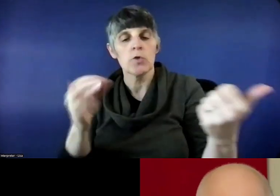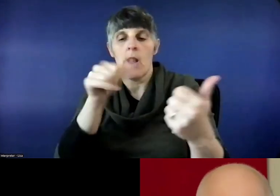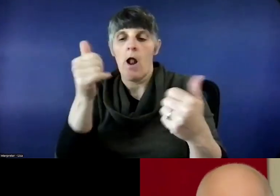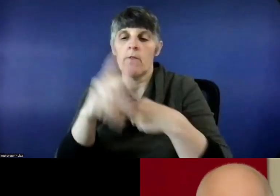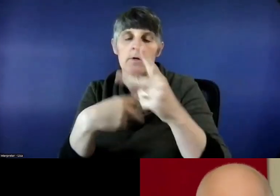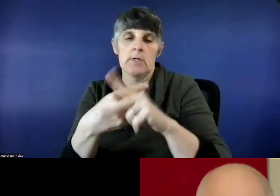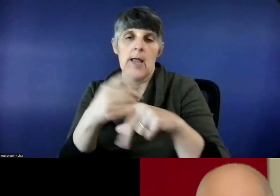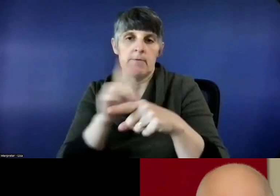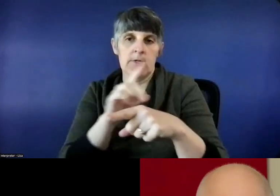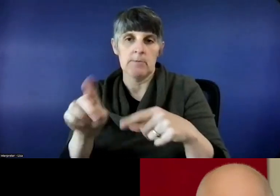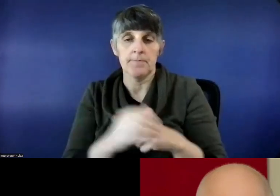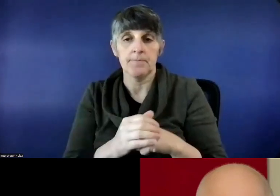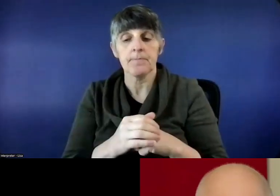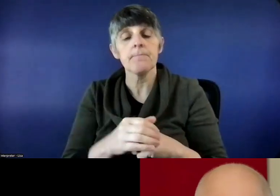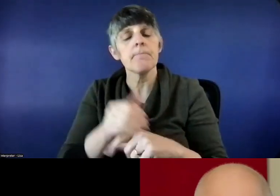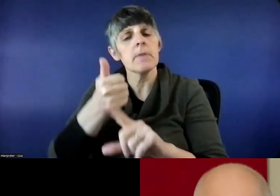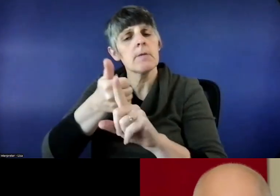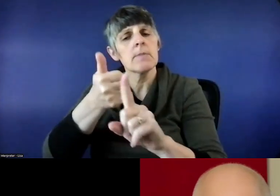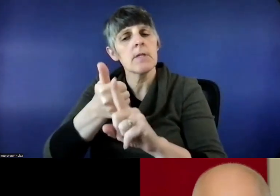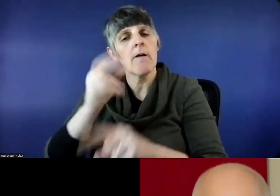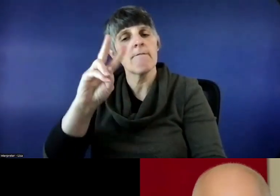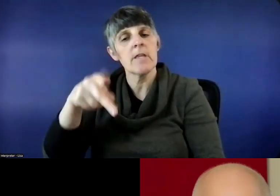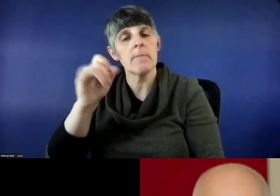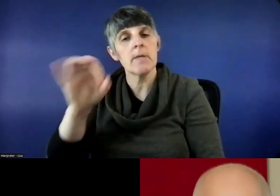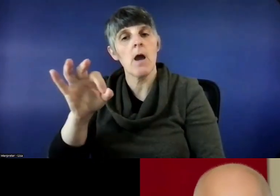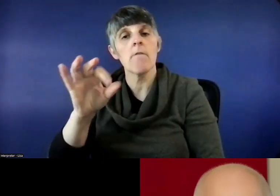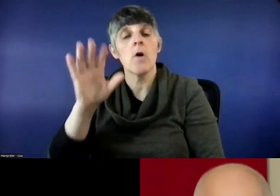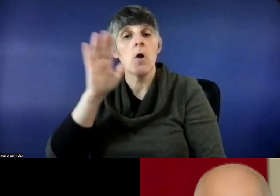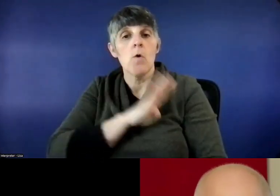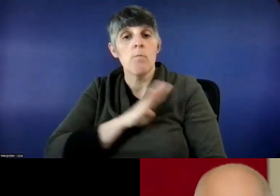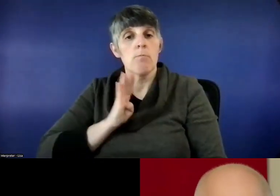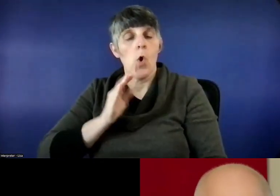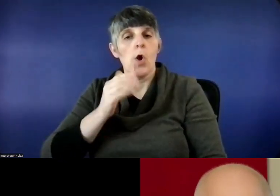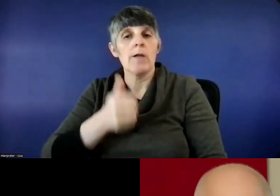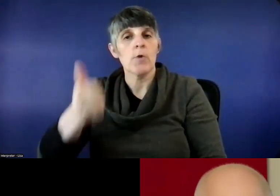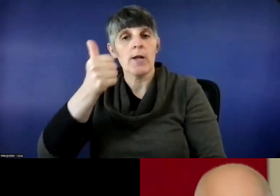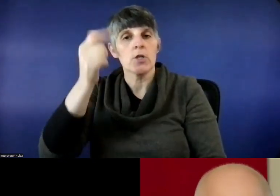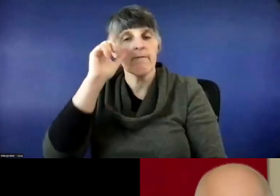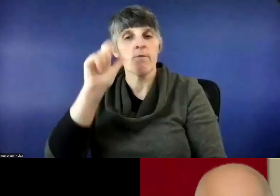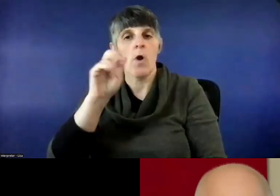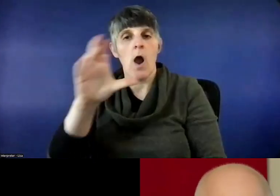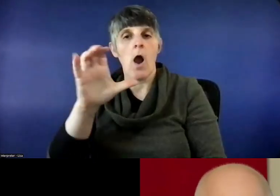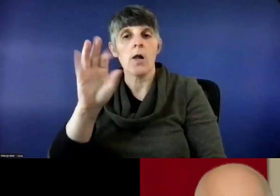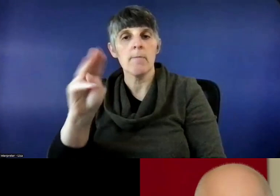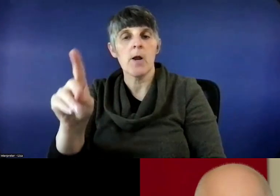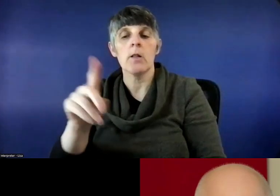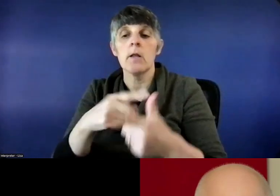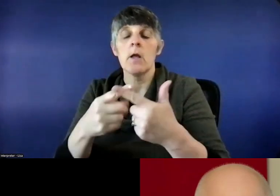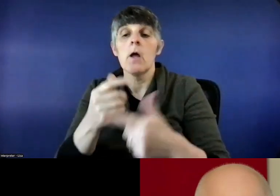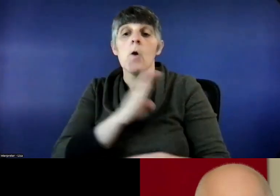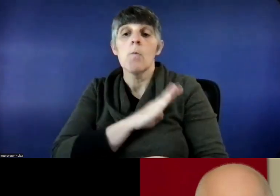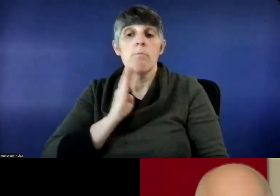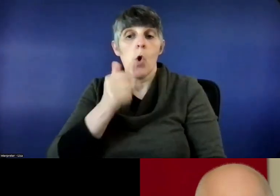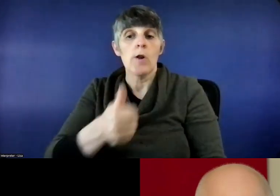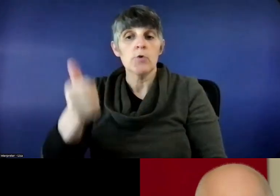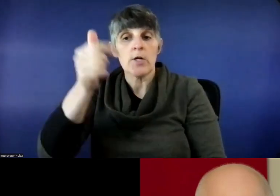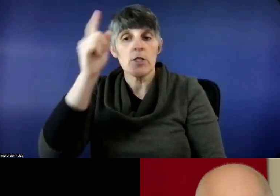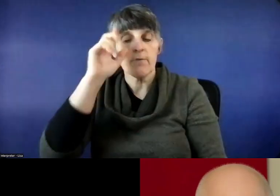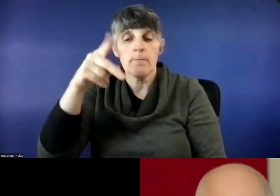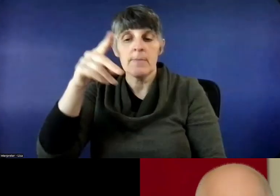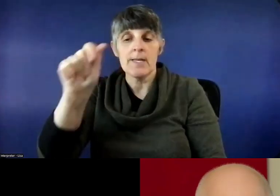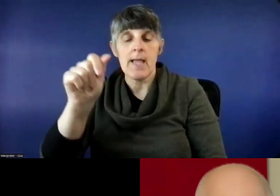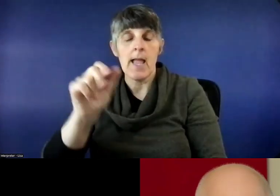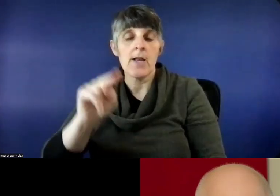discipline. Guy is the vice president of the board of directors for the ARC of Maryland. He's on the board of directors for PDA North